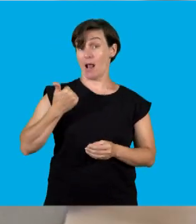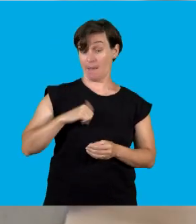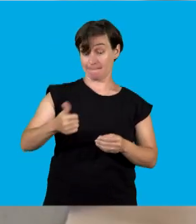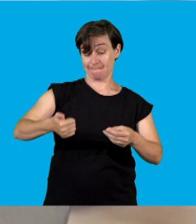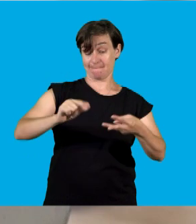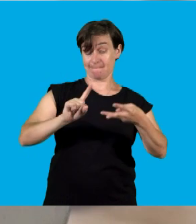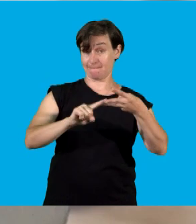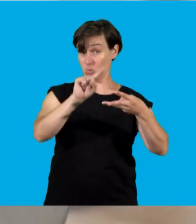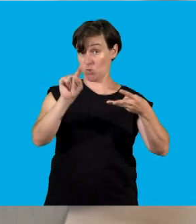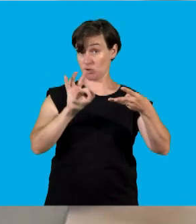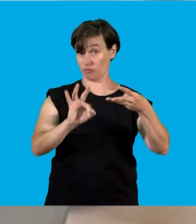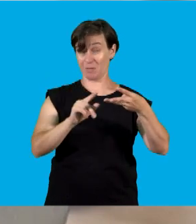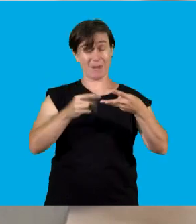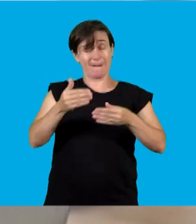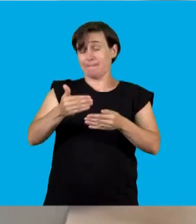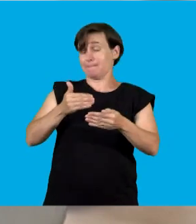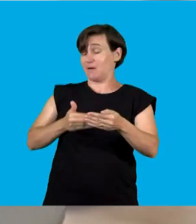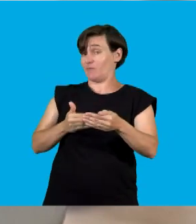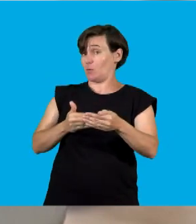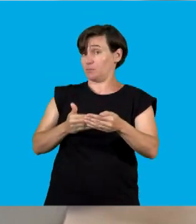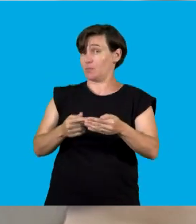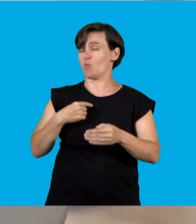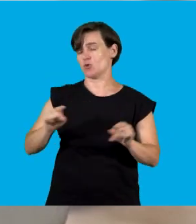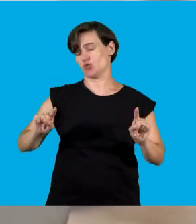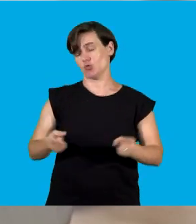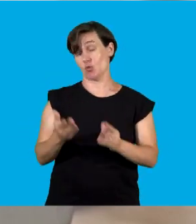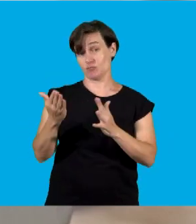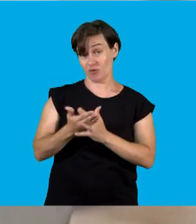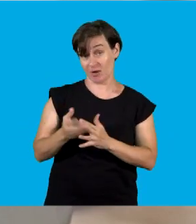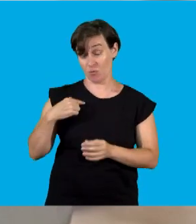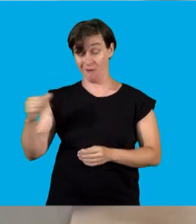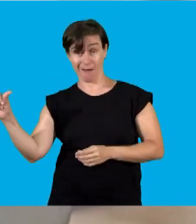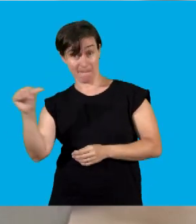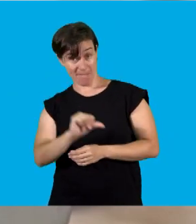on to question number three. But before we move on to question number three, we'll